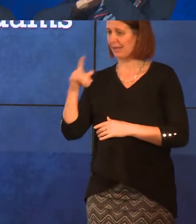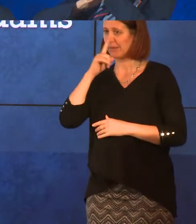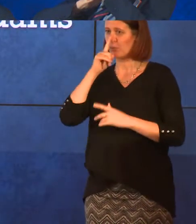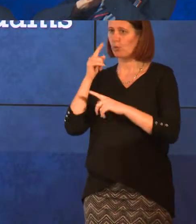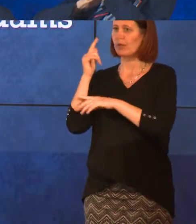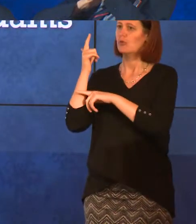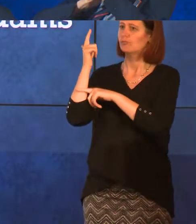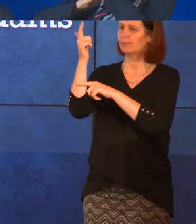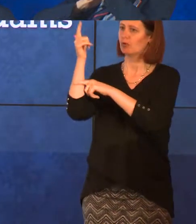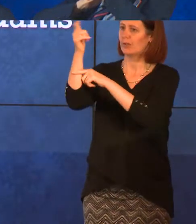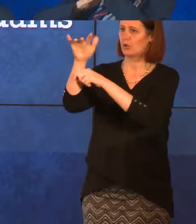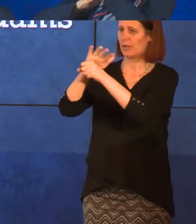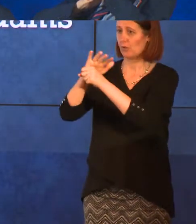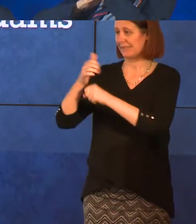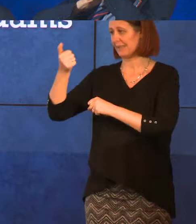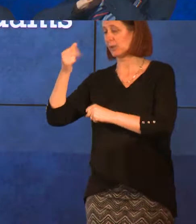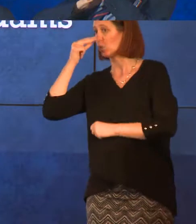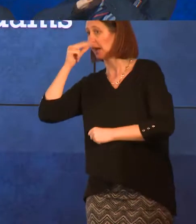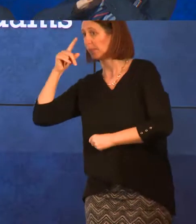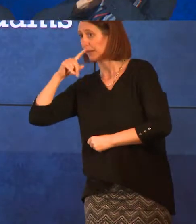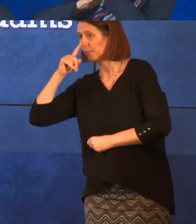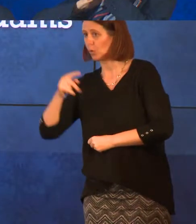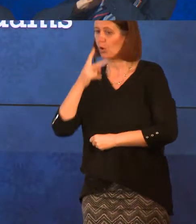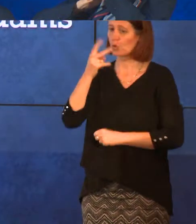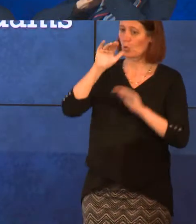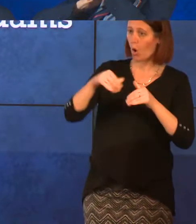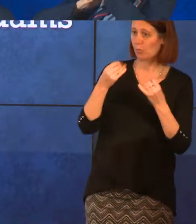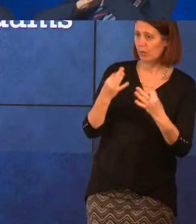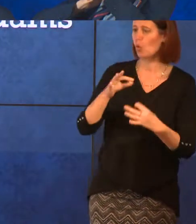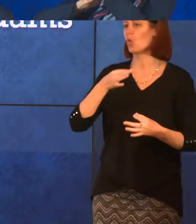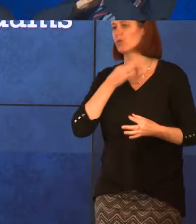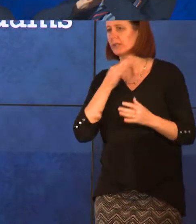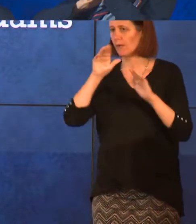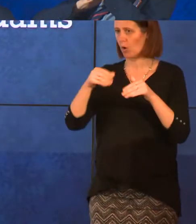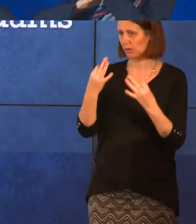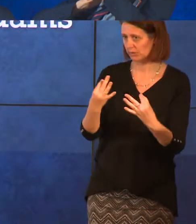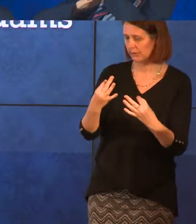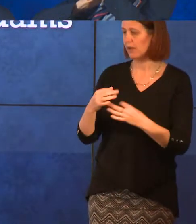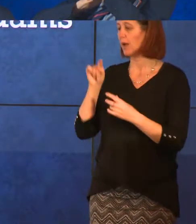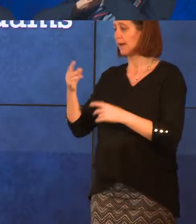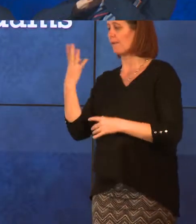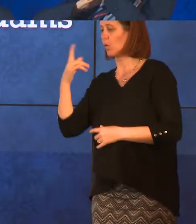and rural areas, 6 were young people, 2 were homeless or at risk of homelessness, and 4